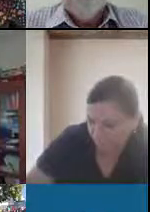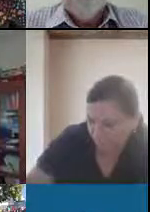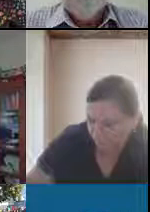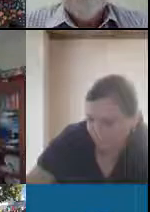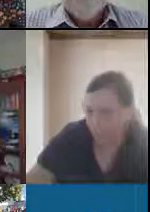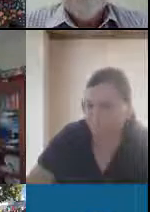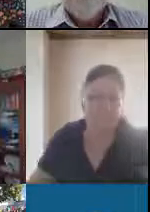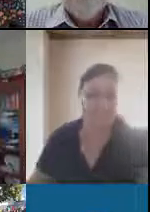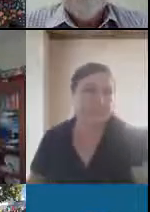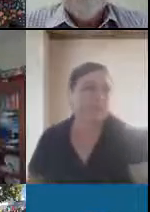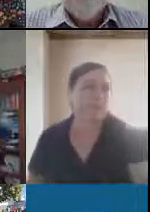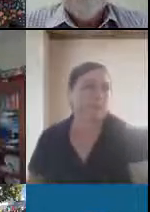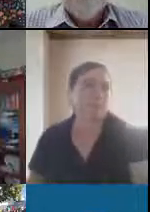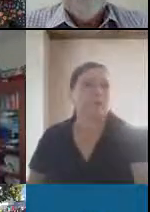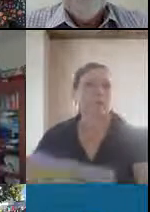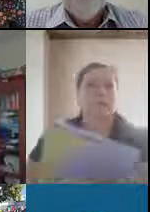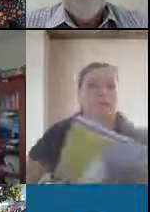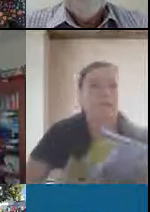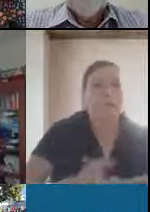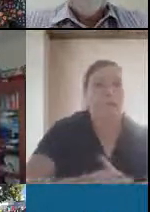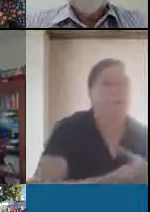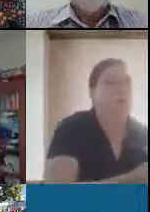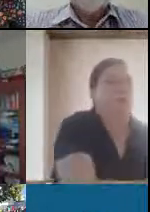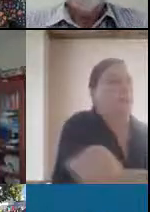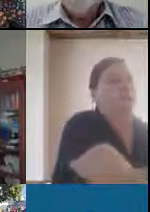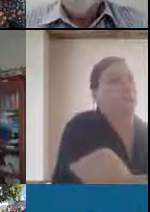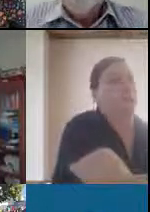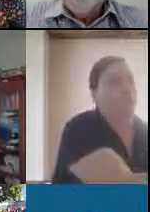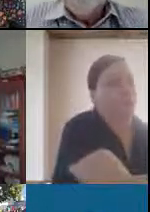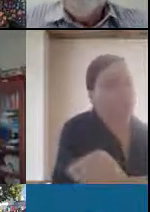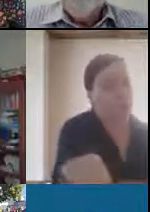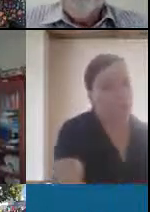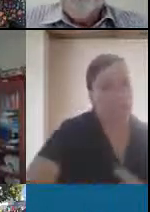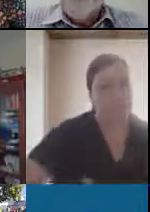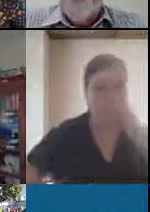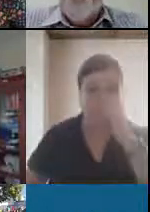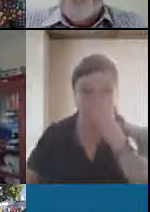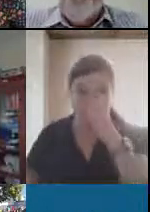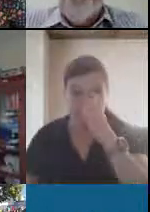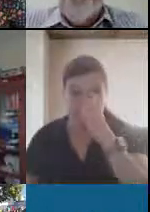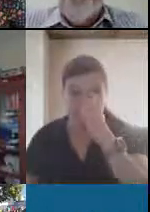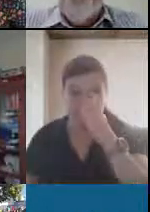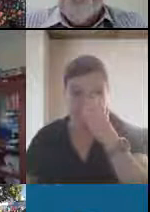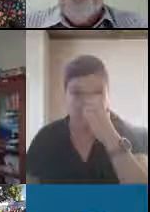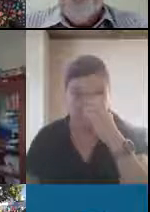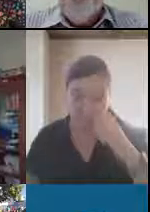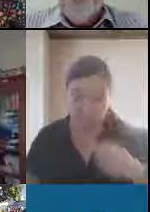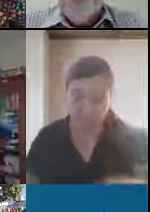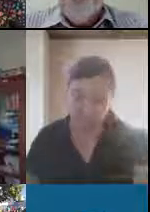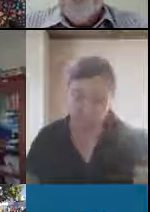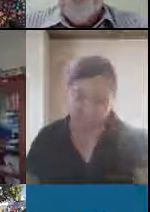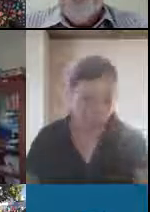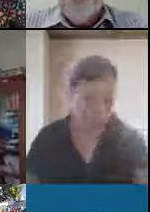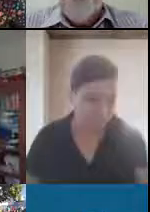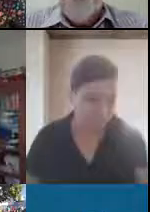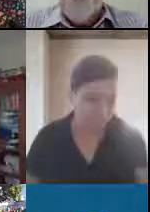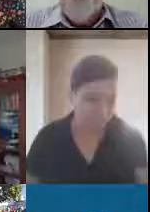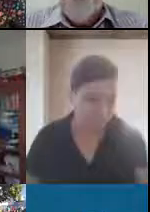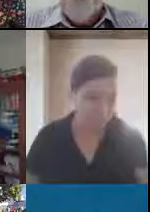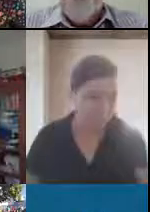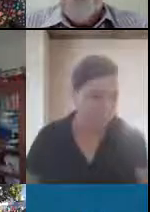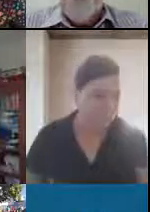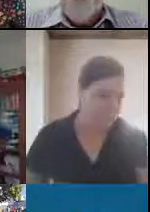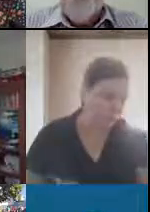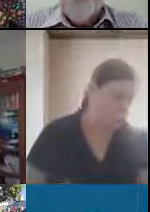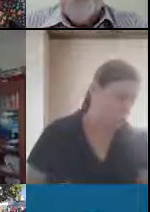it, whether you distribute or just centralize the battery. And of course, the moment you have those discussions, you're up against